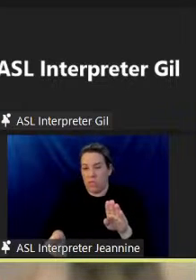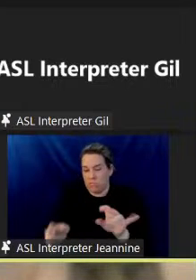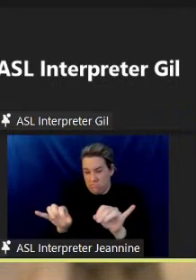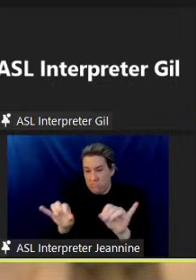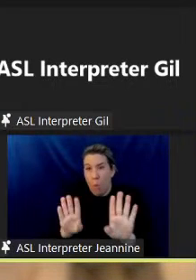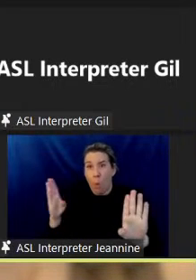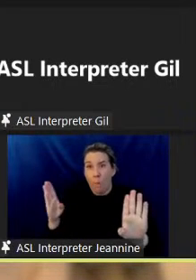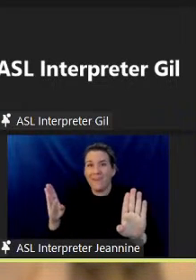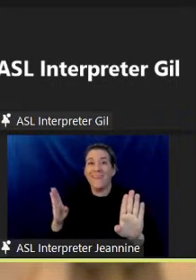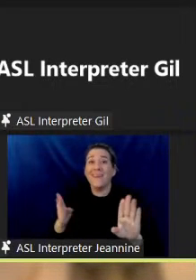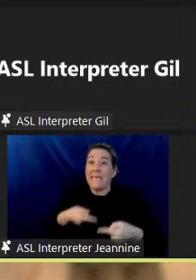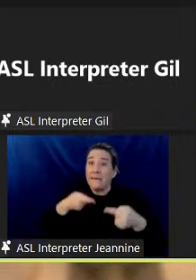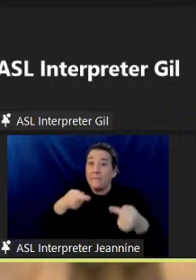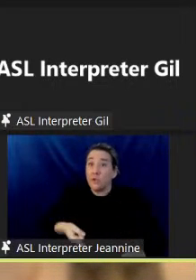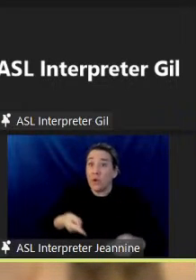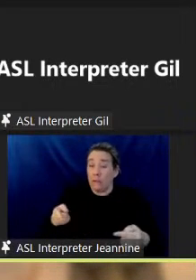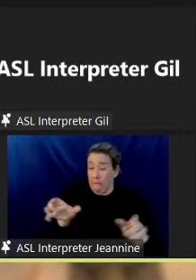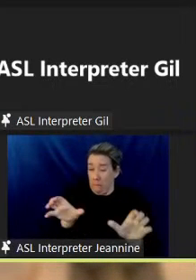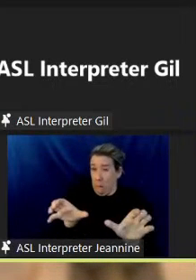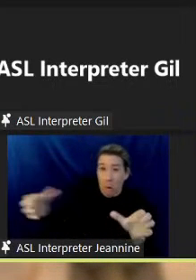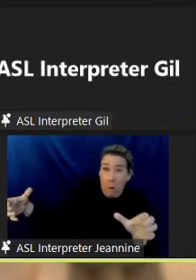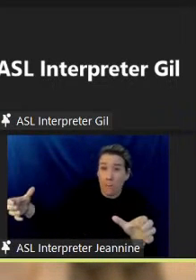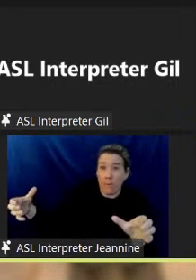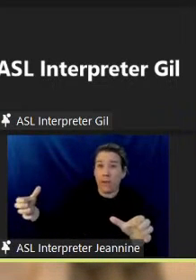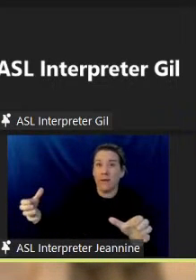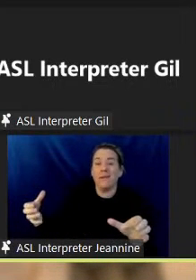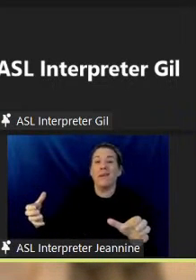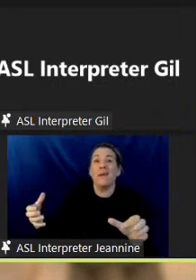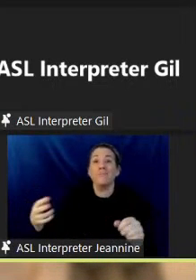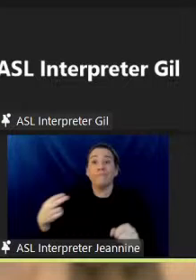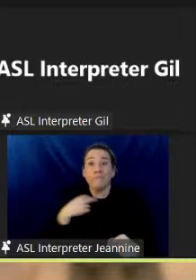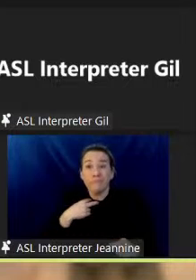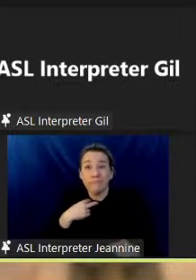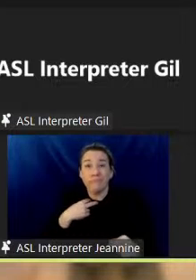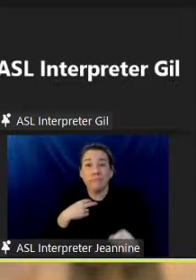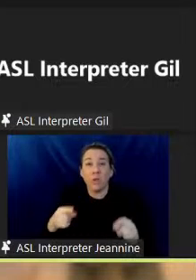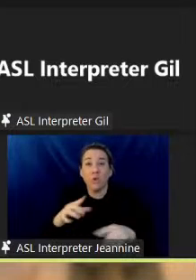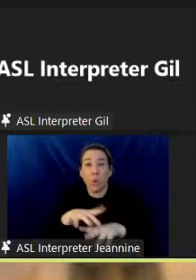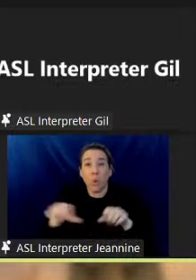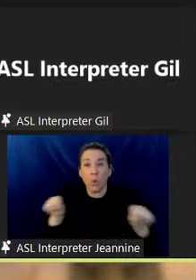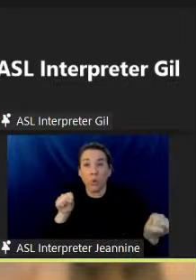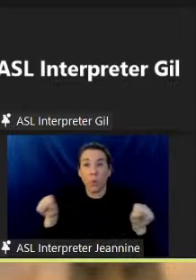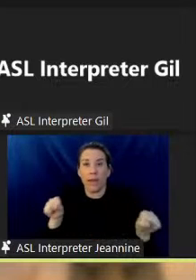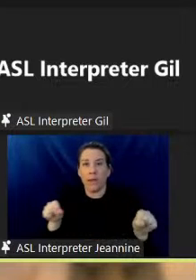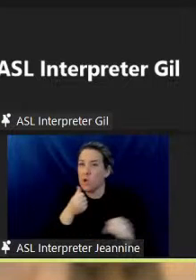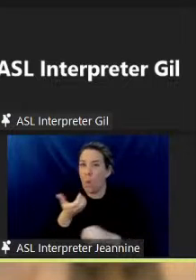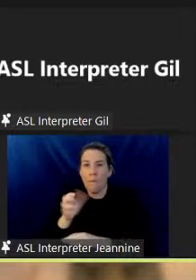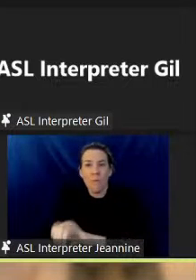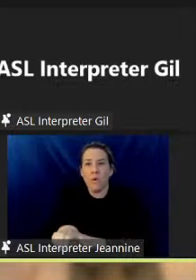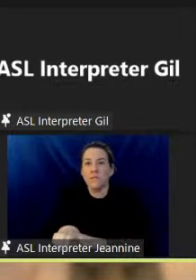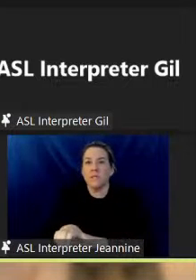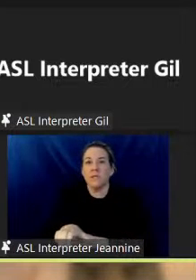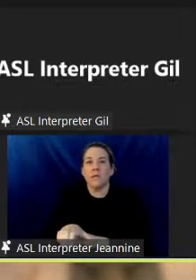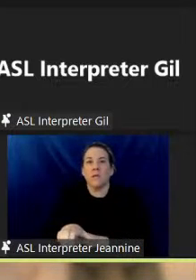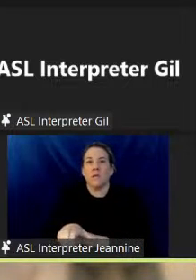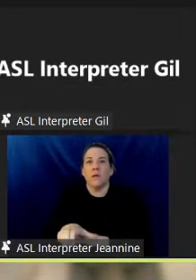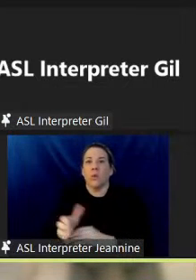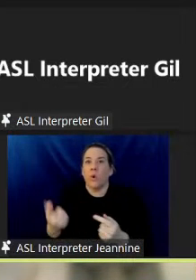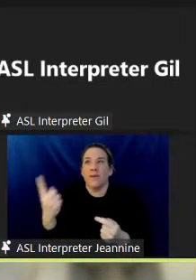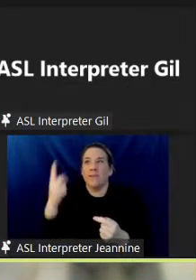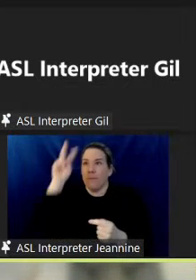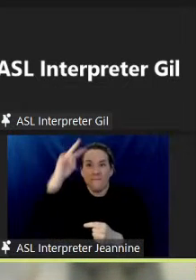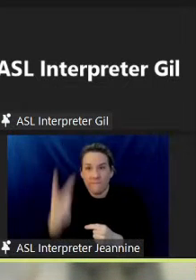moving a door, it may be because the jamb has been jarred during an earthquake. Don't force it. We don't want something falling on